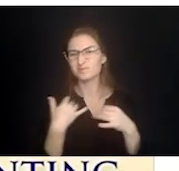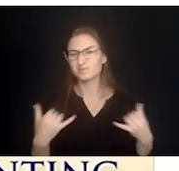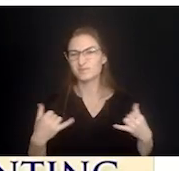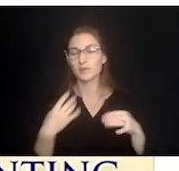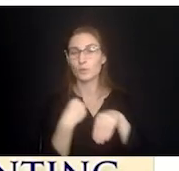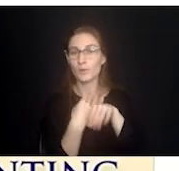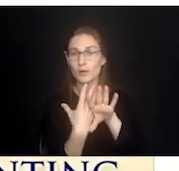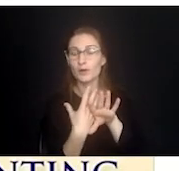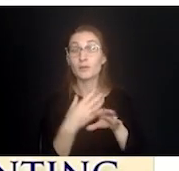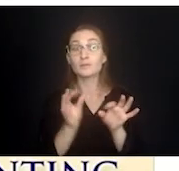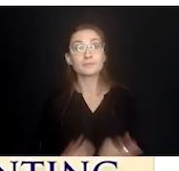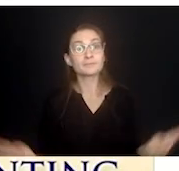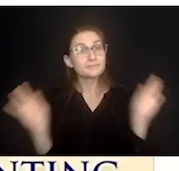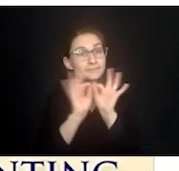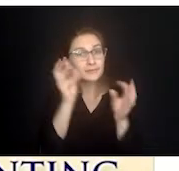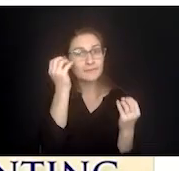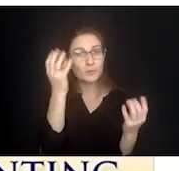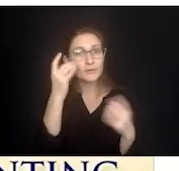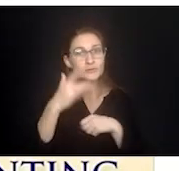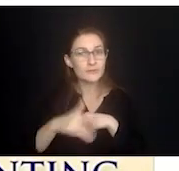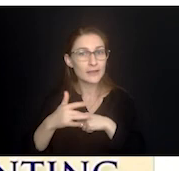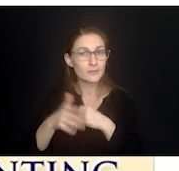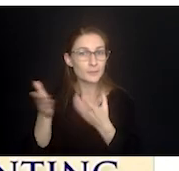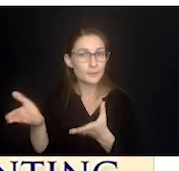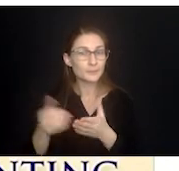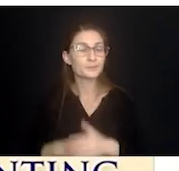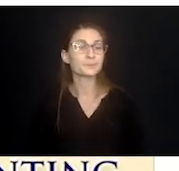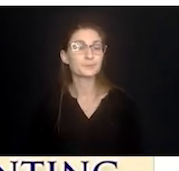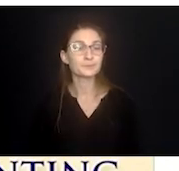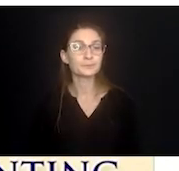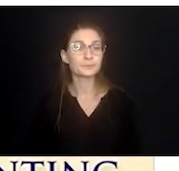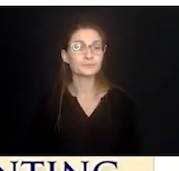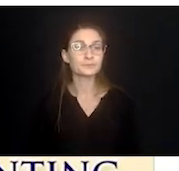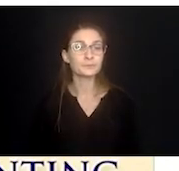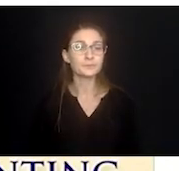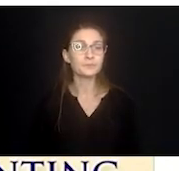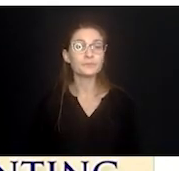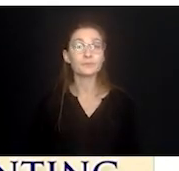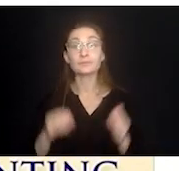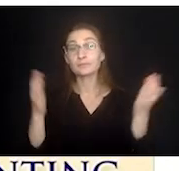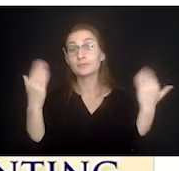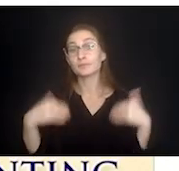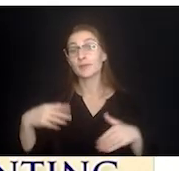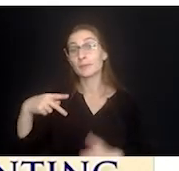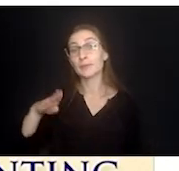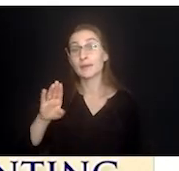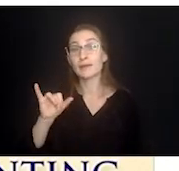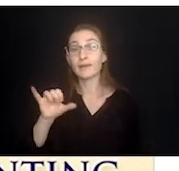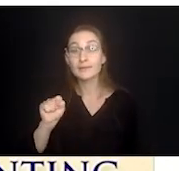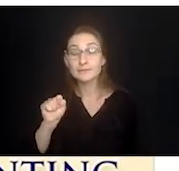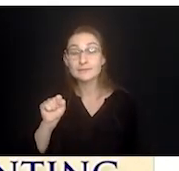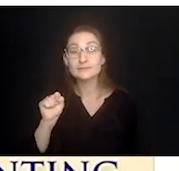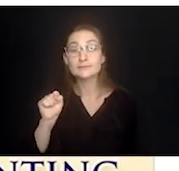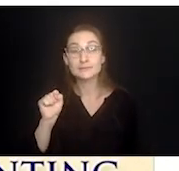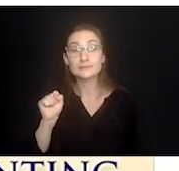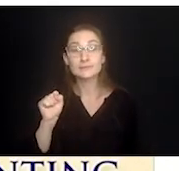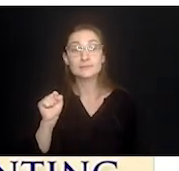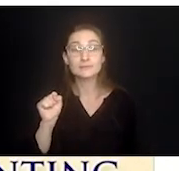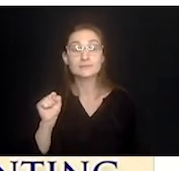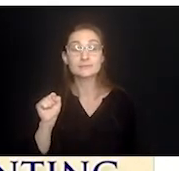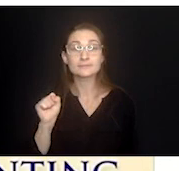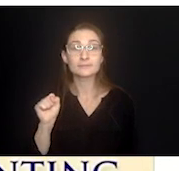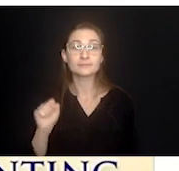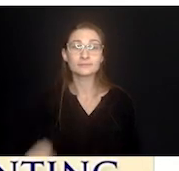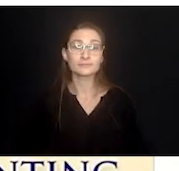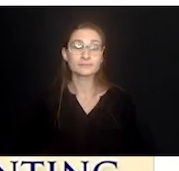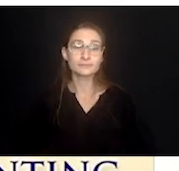workshops, webinars that are extremely important information. There's also the